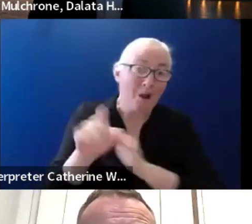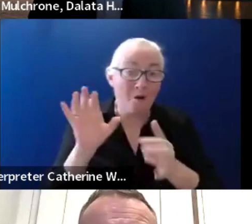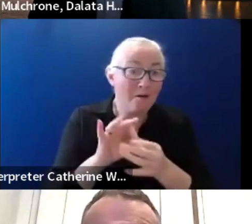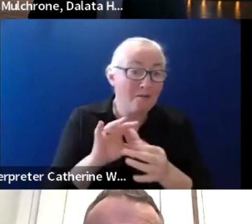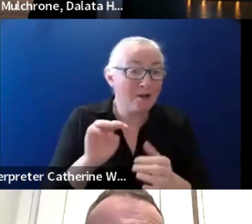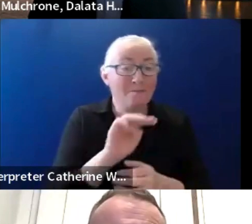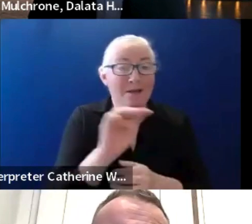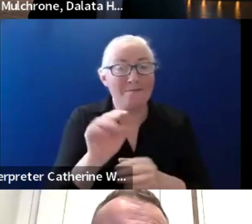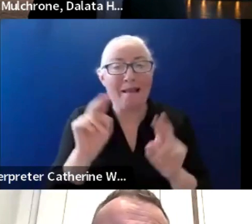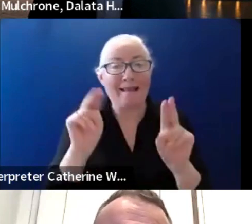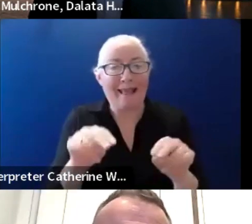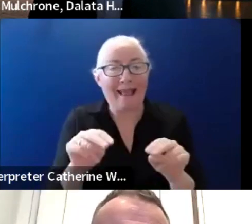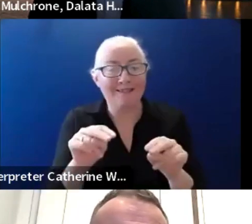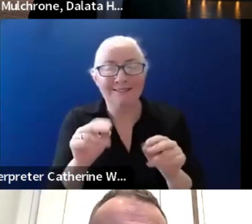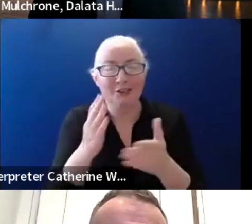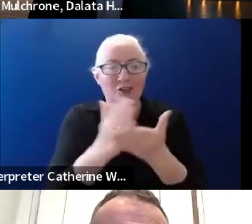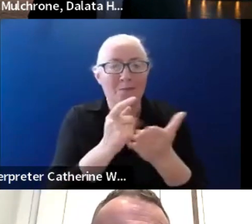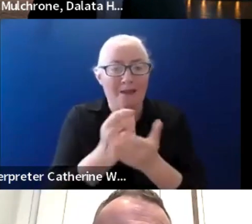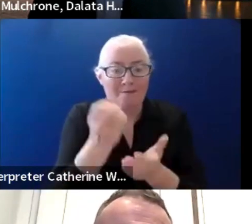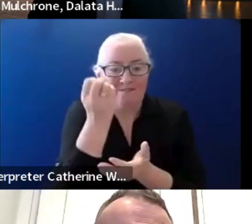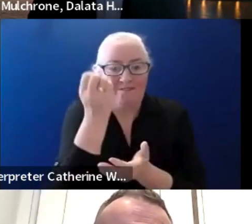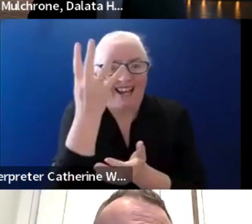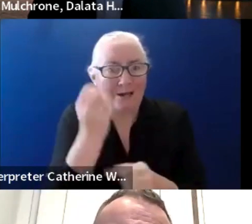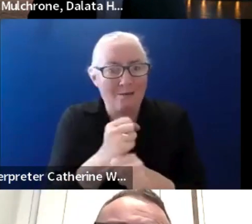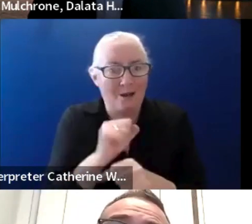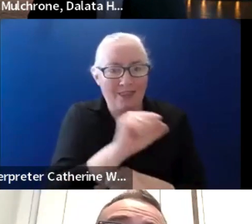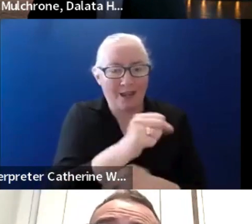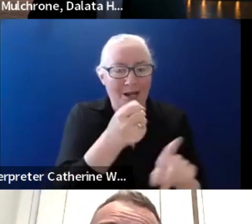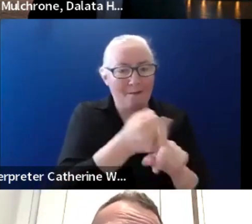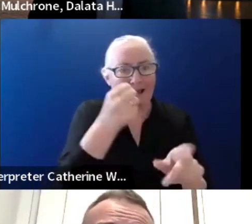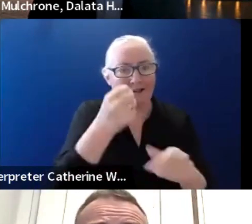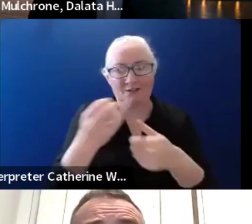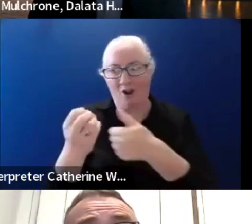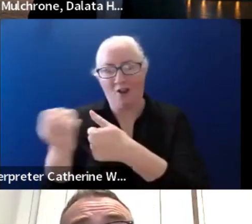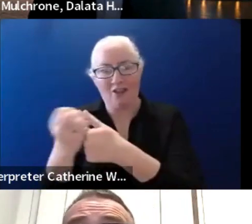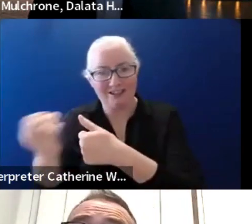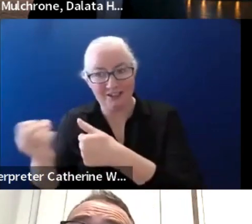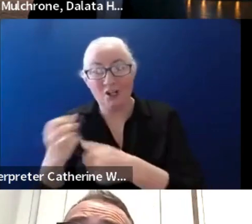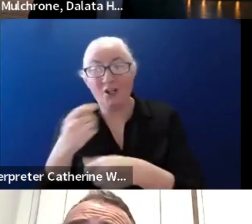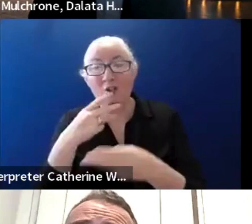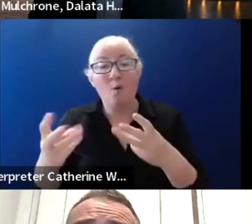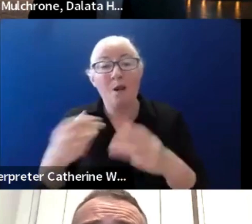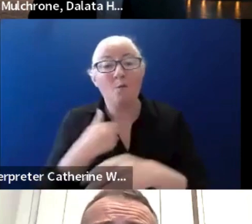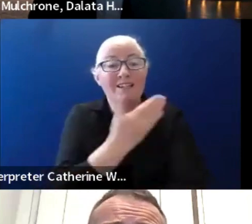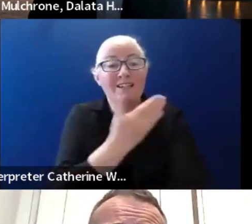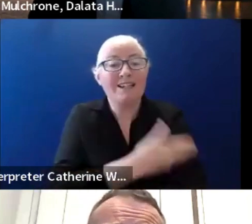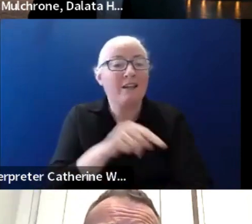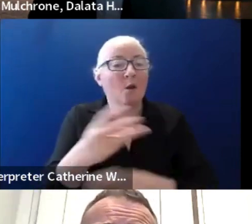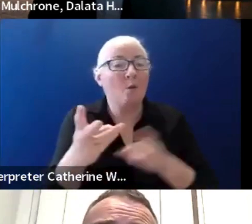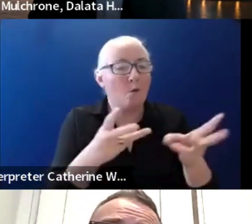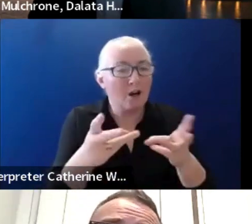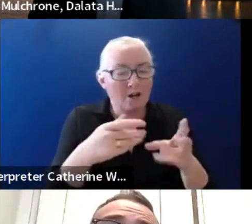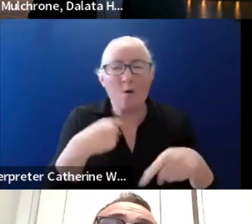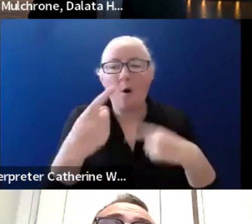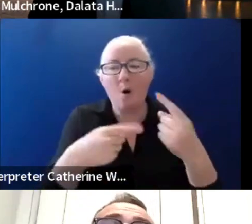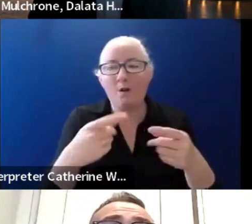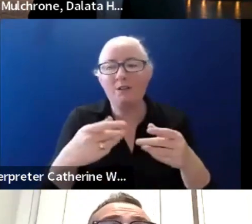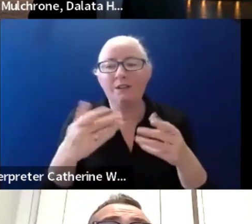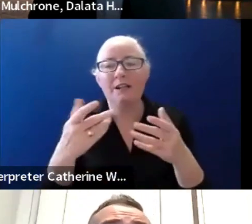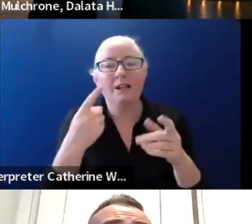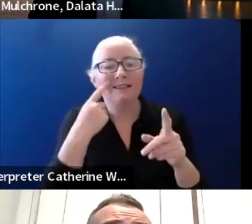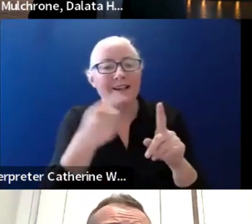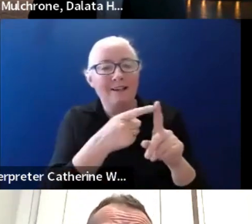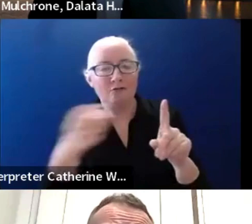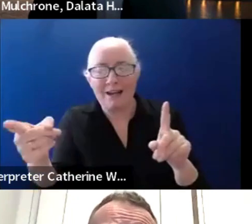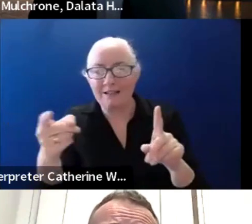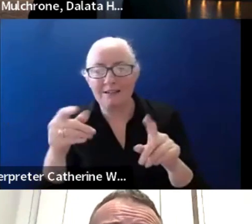sometimes can not think about the impact they have on others. And as part of this work, we're always working with the rest of the business to see how we can